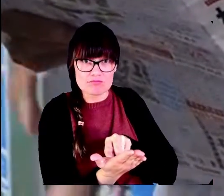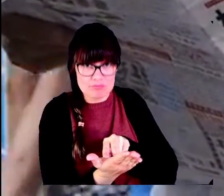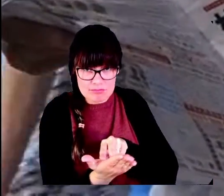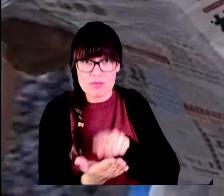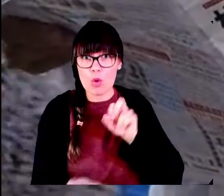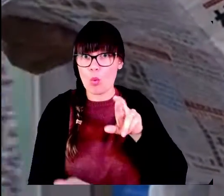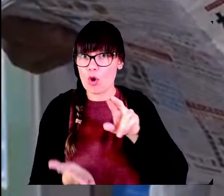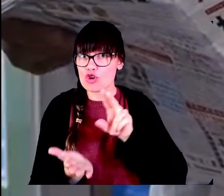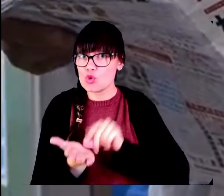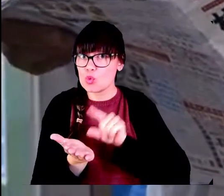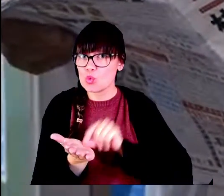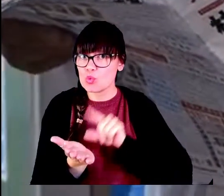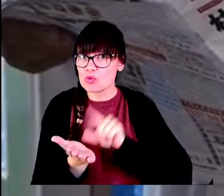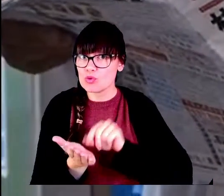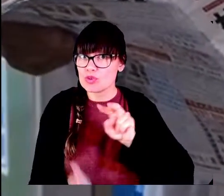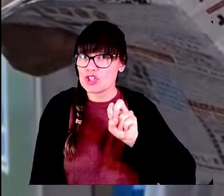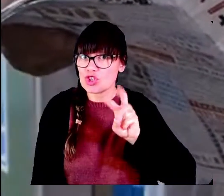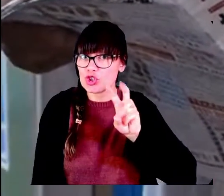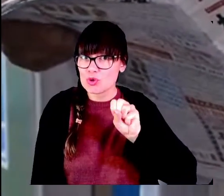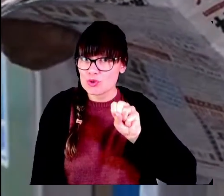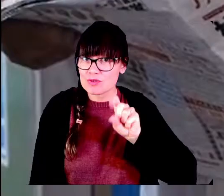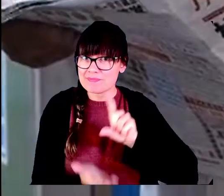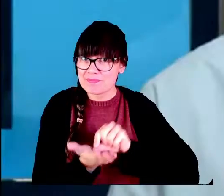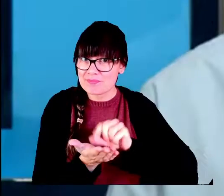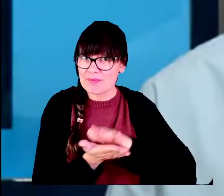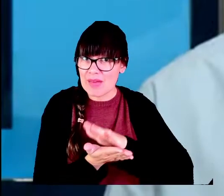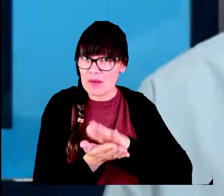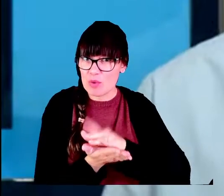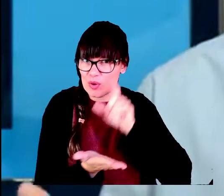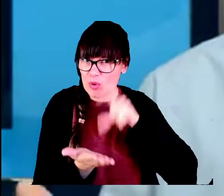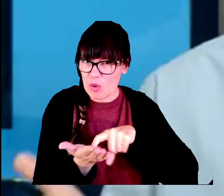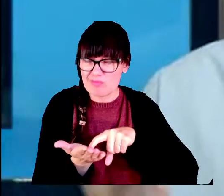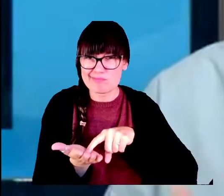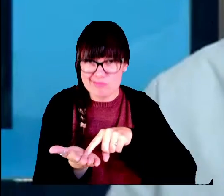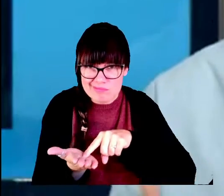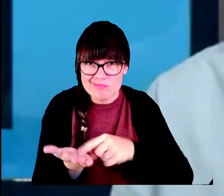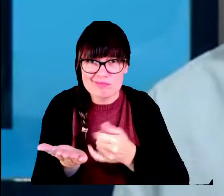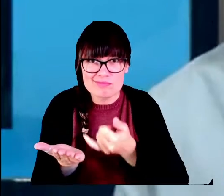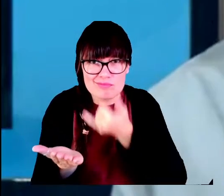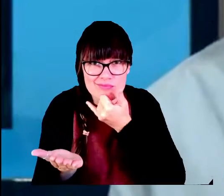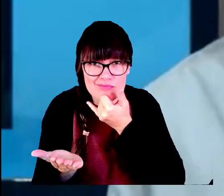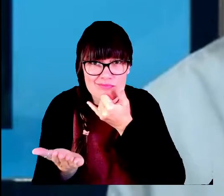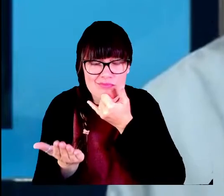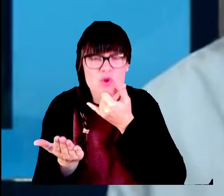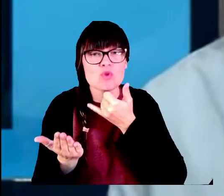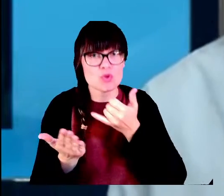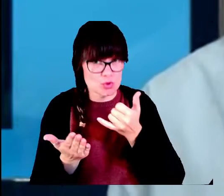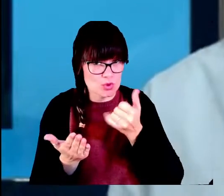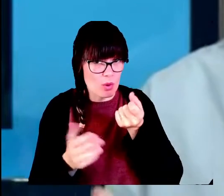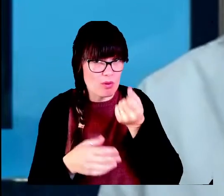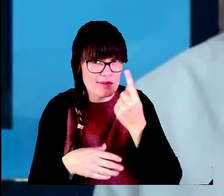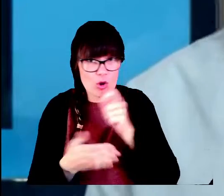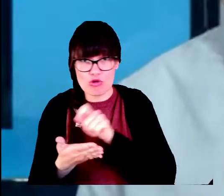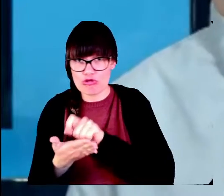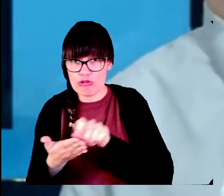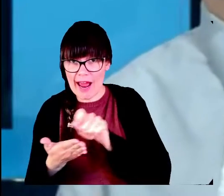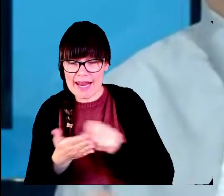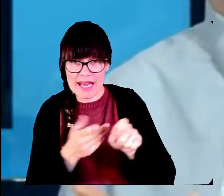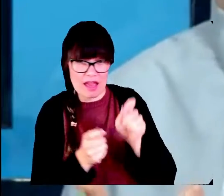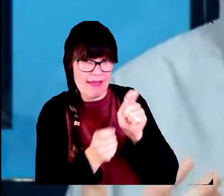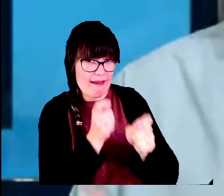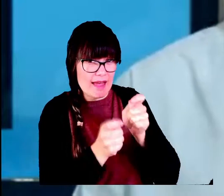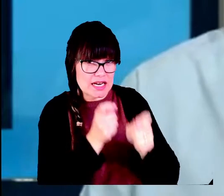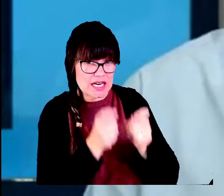publications and actually catch things that are wrong? Then writing and editing as a profession might be something